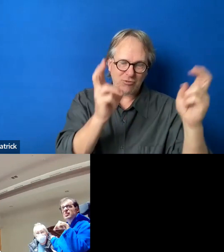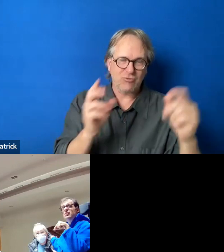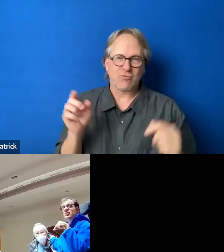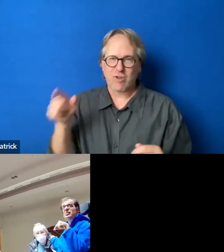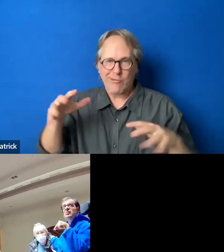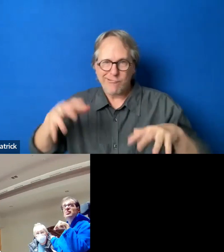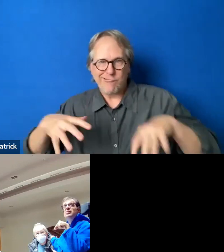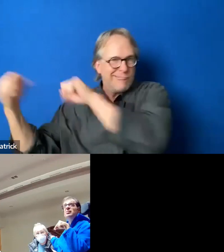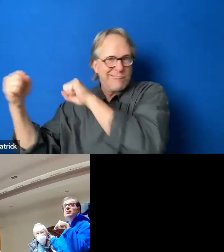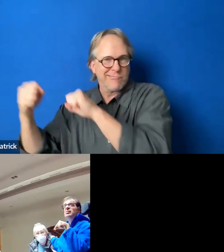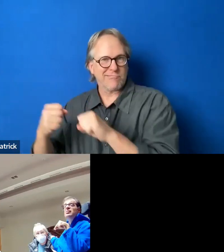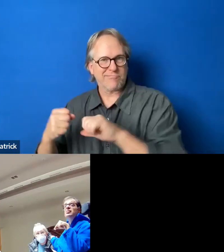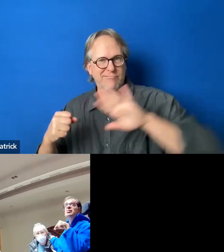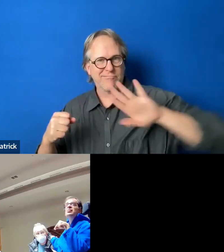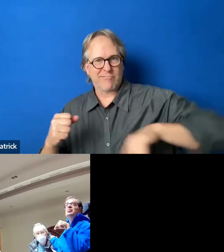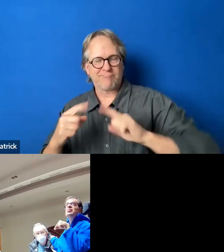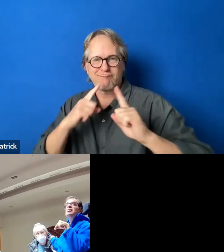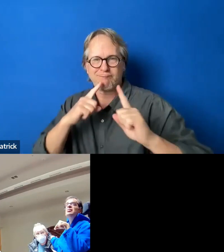experiences,